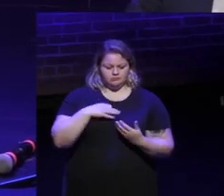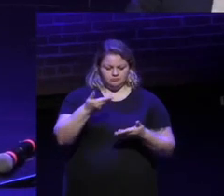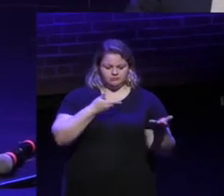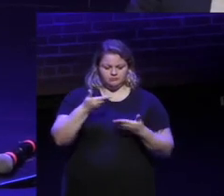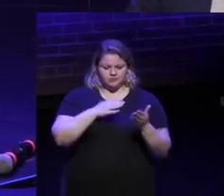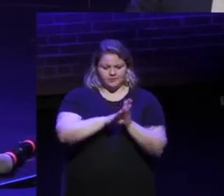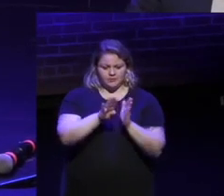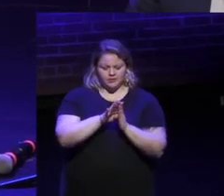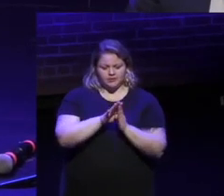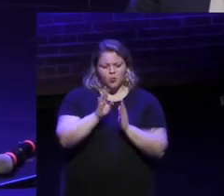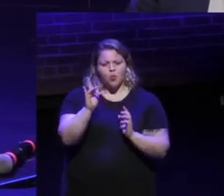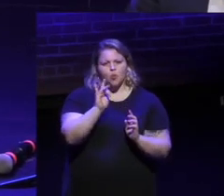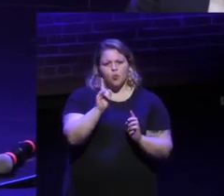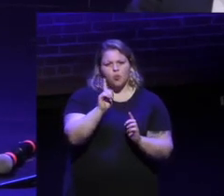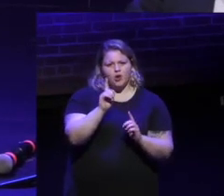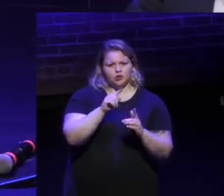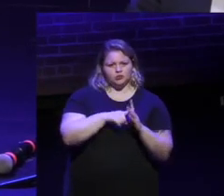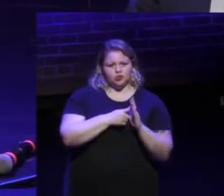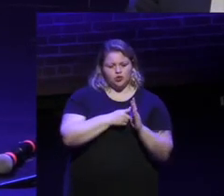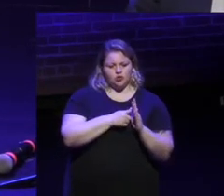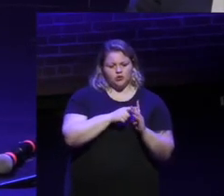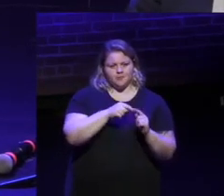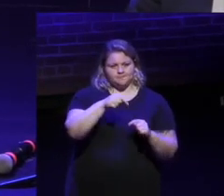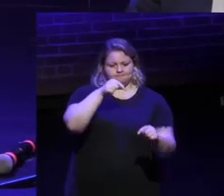And it really begins in our schools and in our